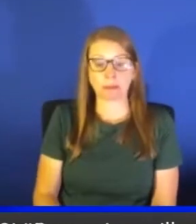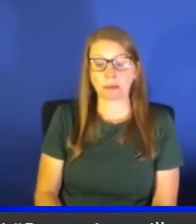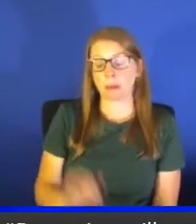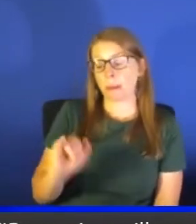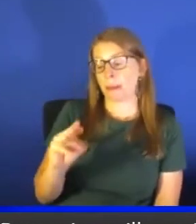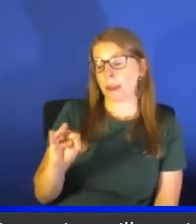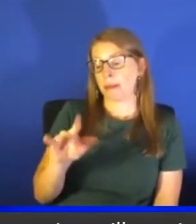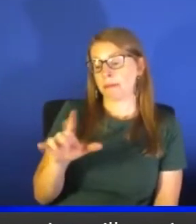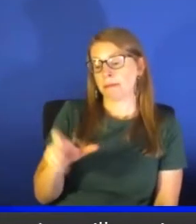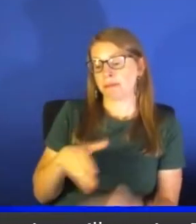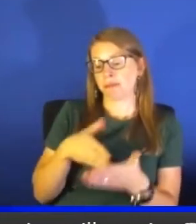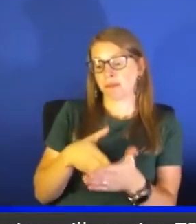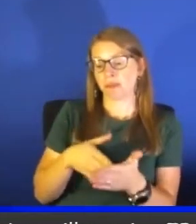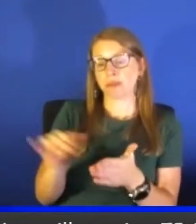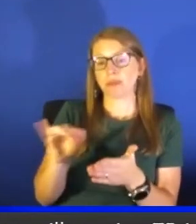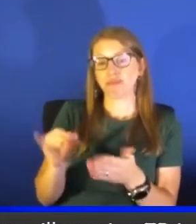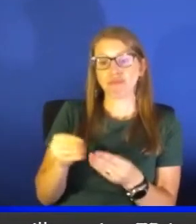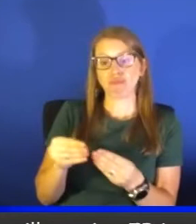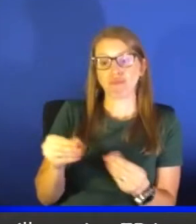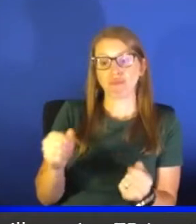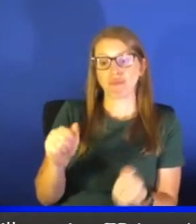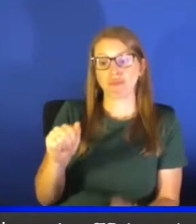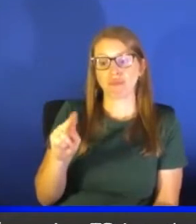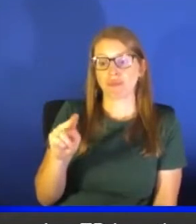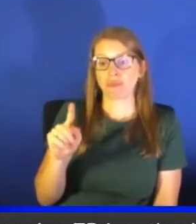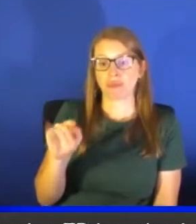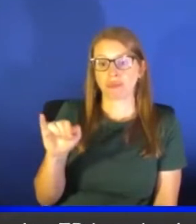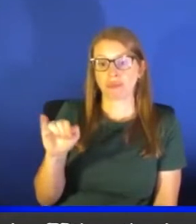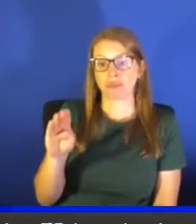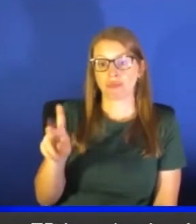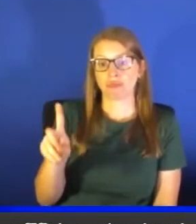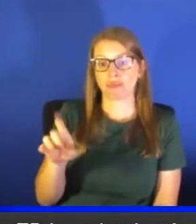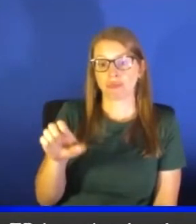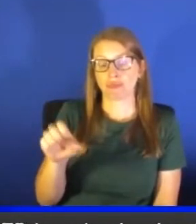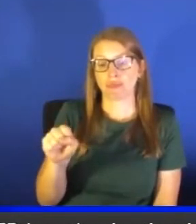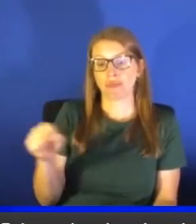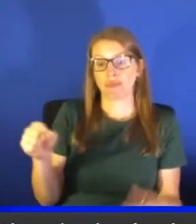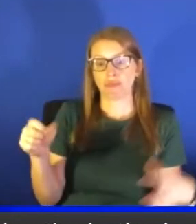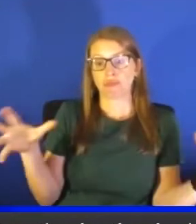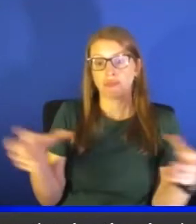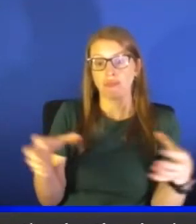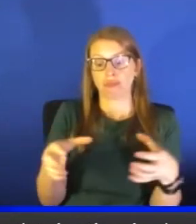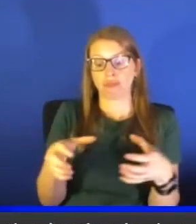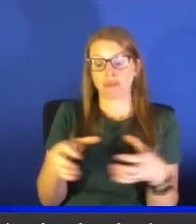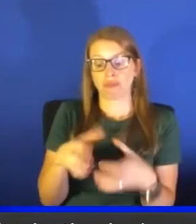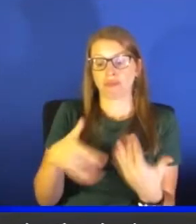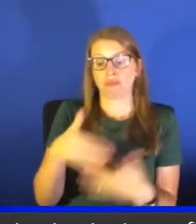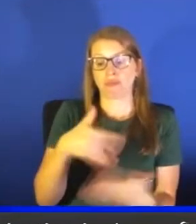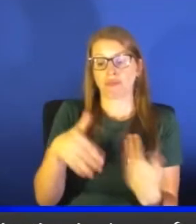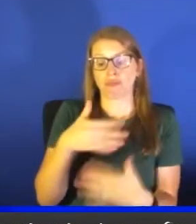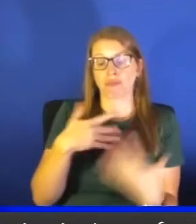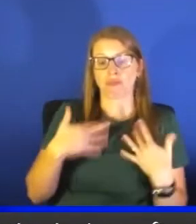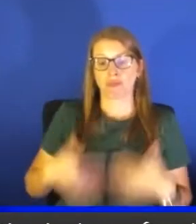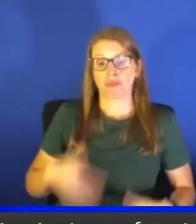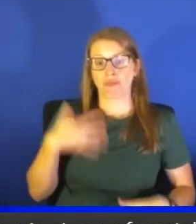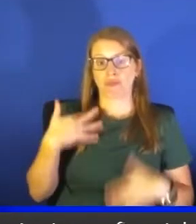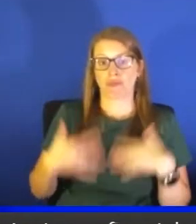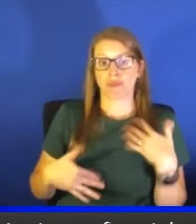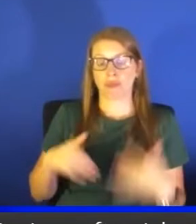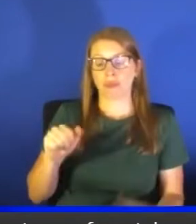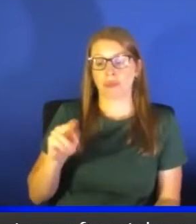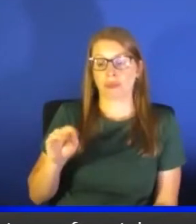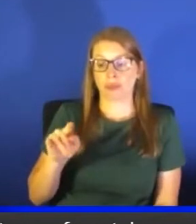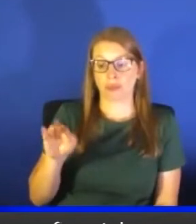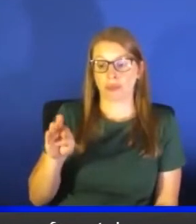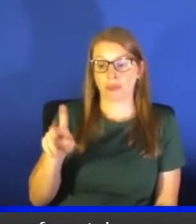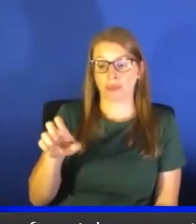infection does wane. Those antibodies contract. You have decreased levels of circulating antibodies. Right now, there is no further